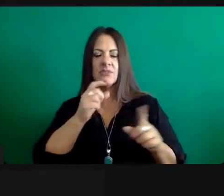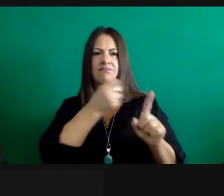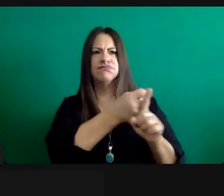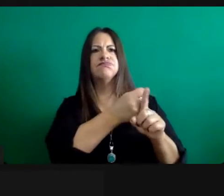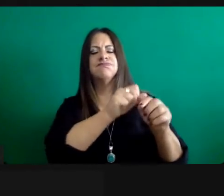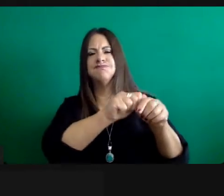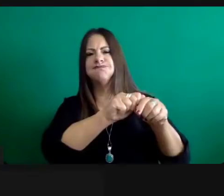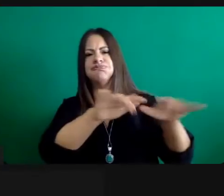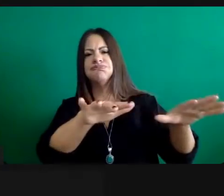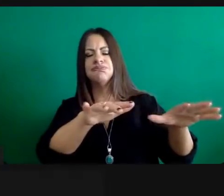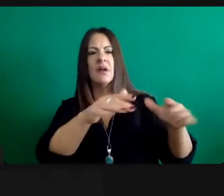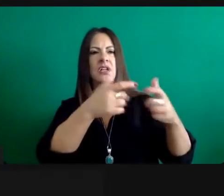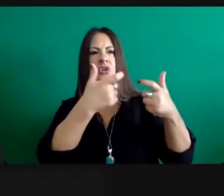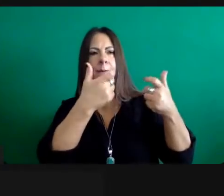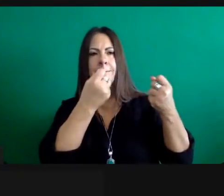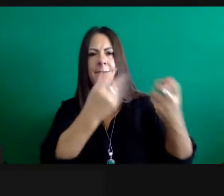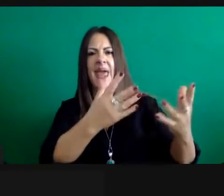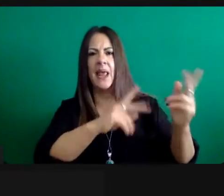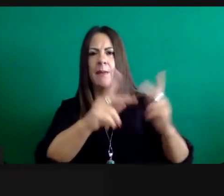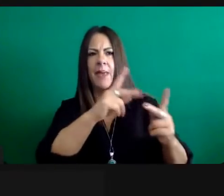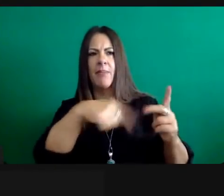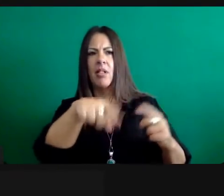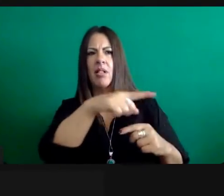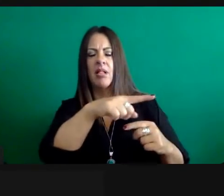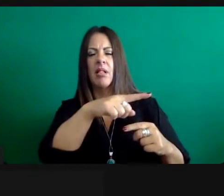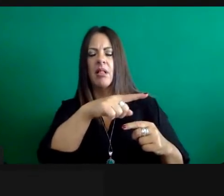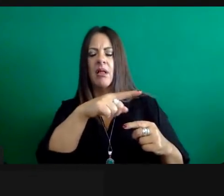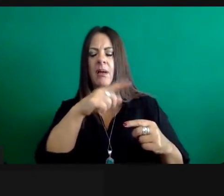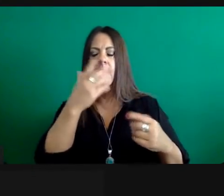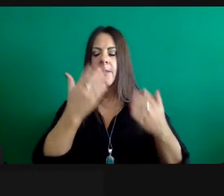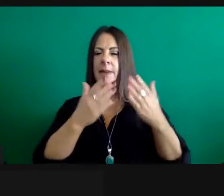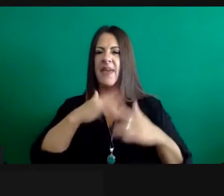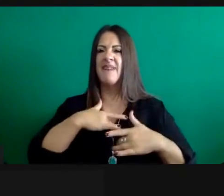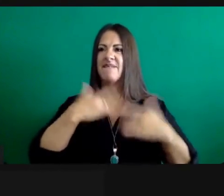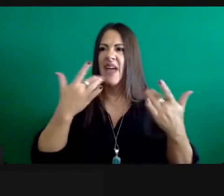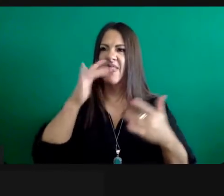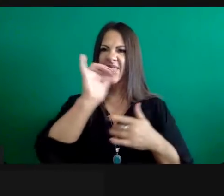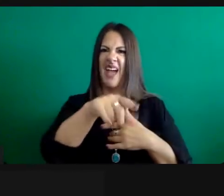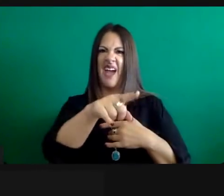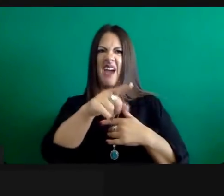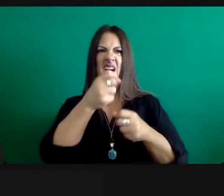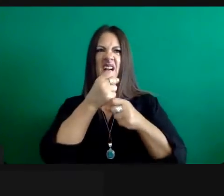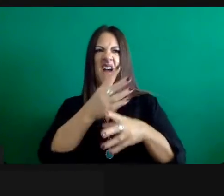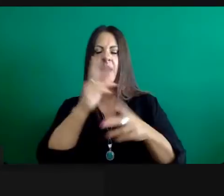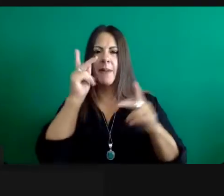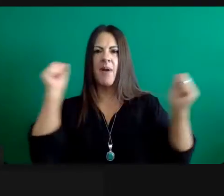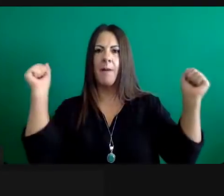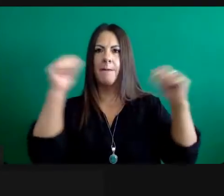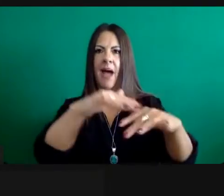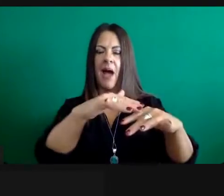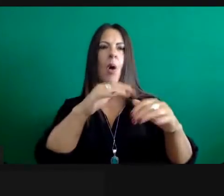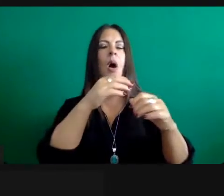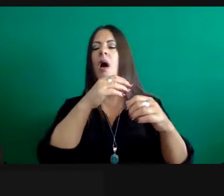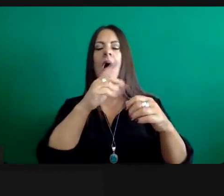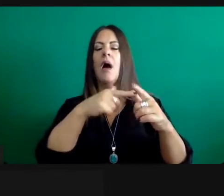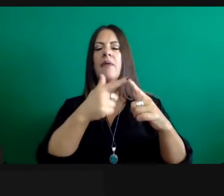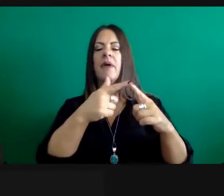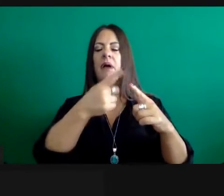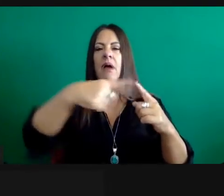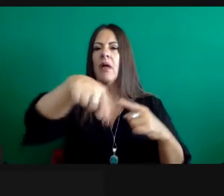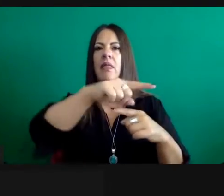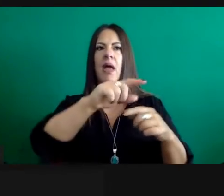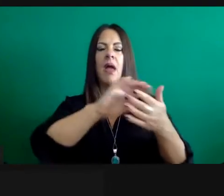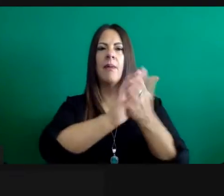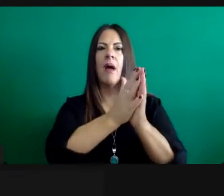even some of these concepts of a super spreader event where many people become infected in one setting. Those